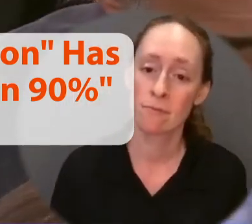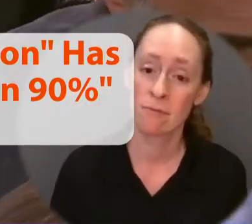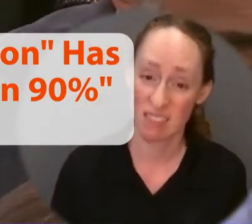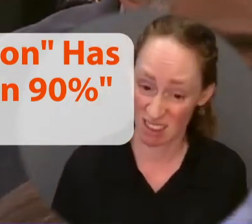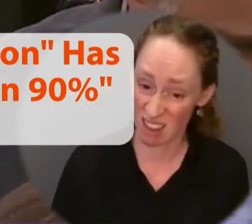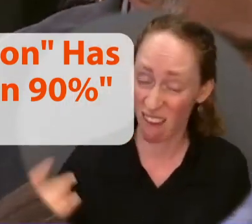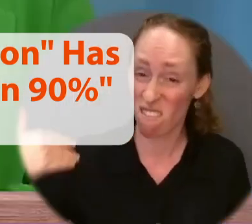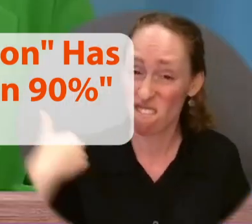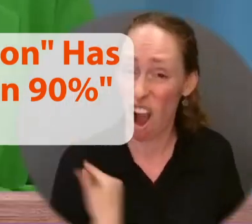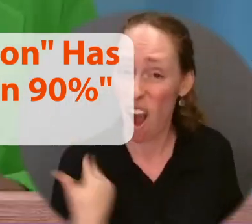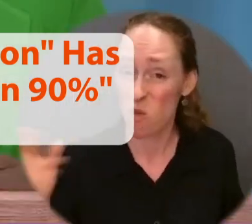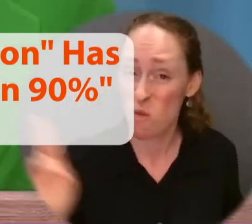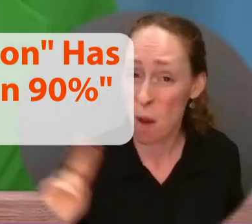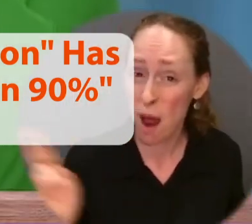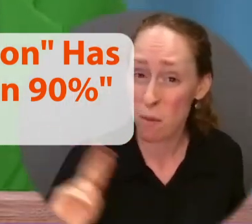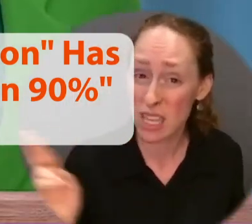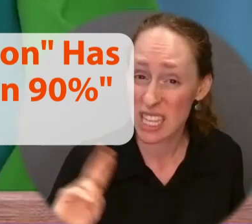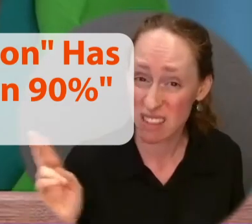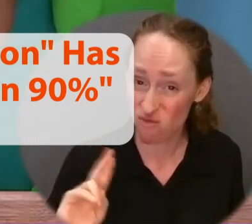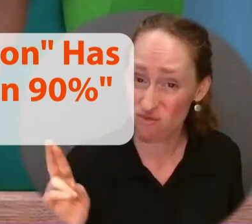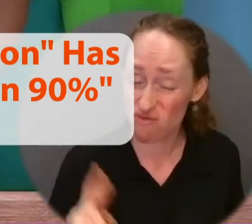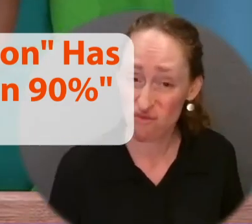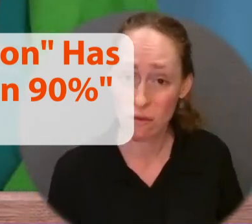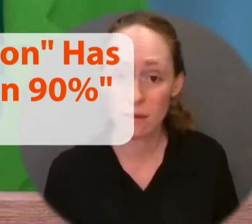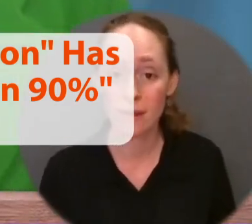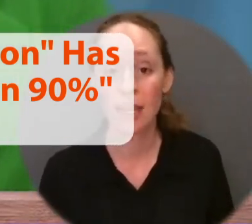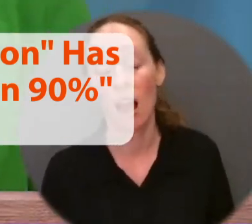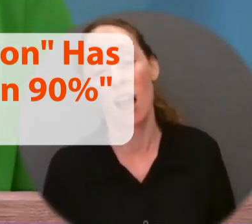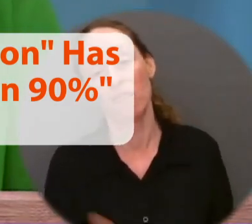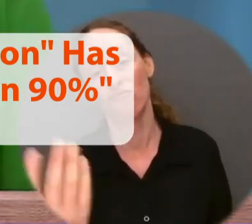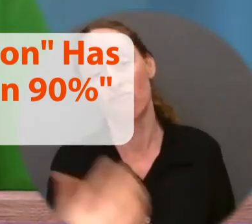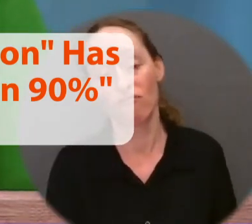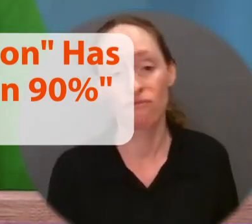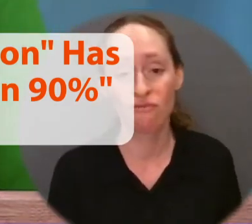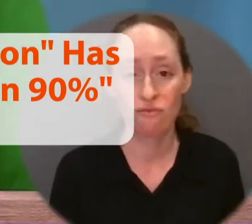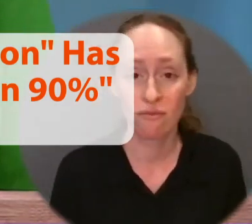Well, as we've seen, Republicans have continued to use this as a political stunt.